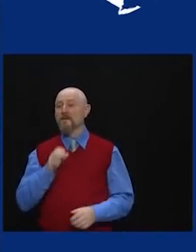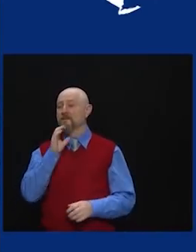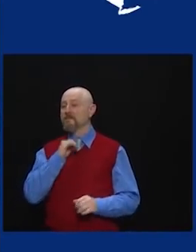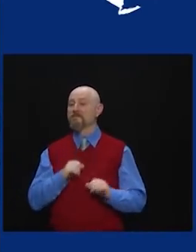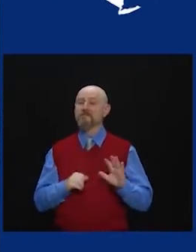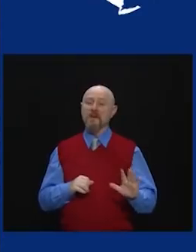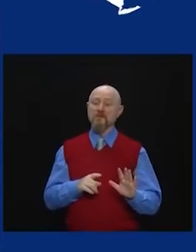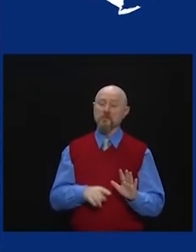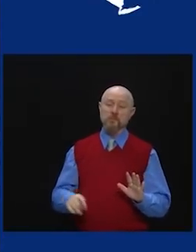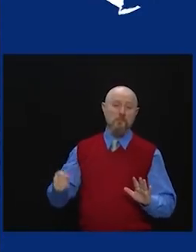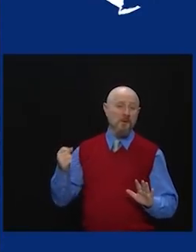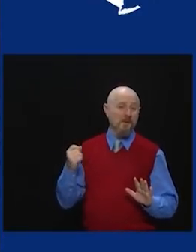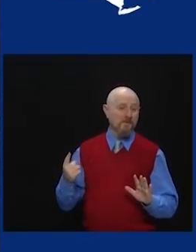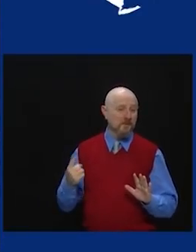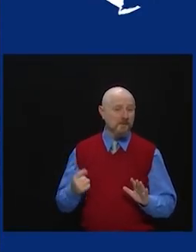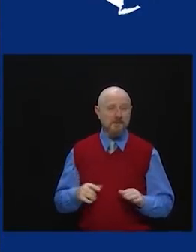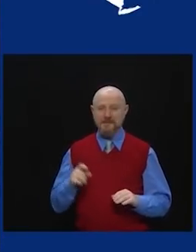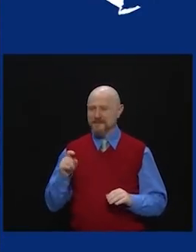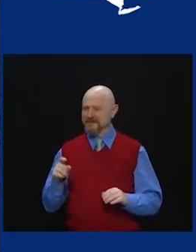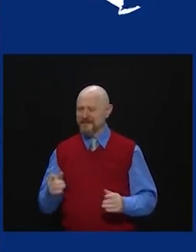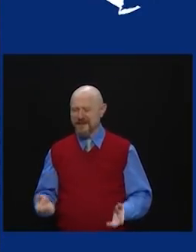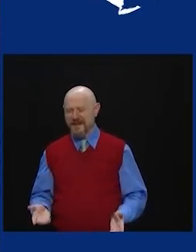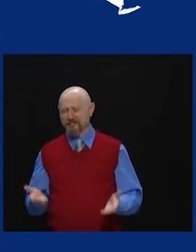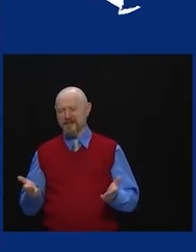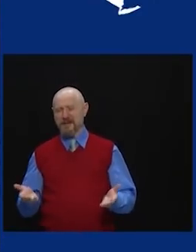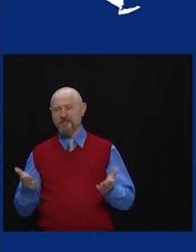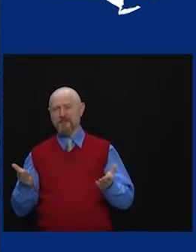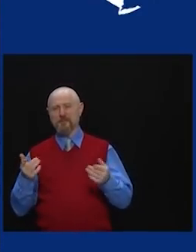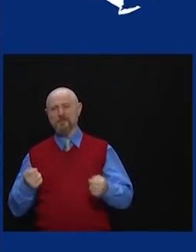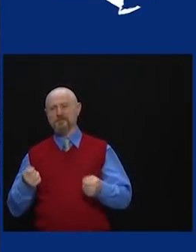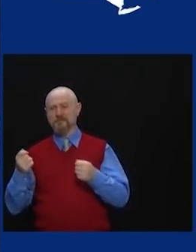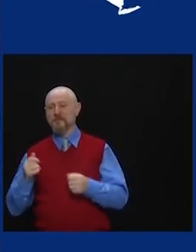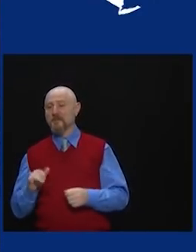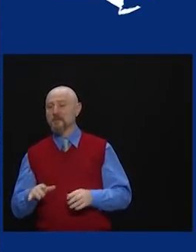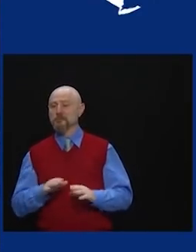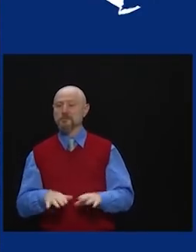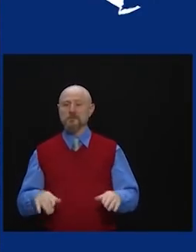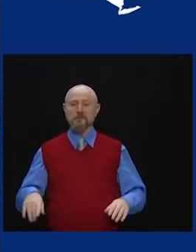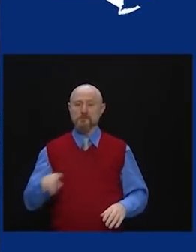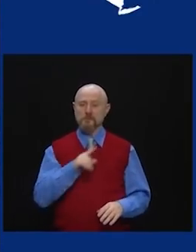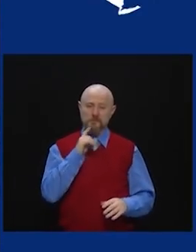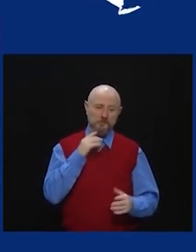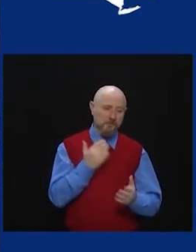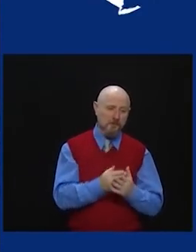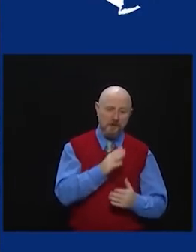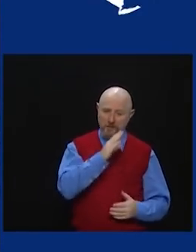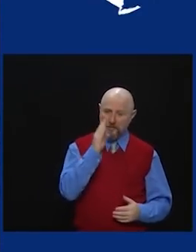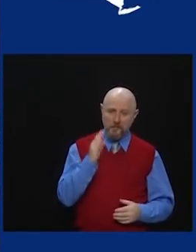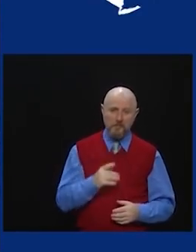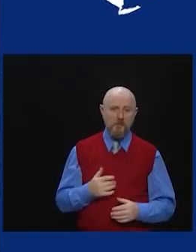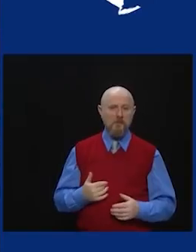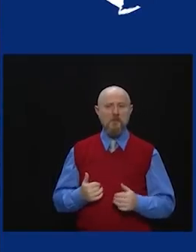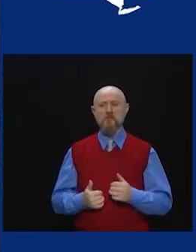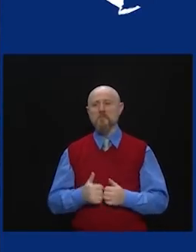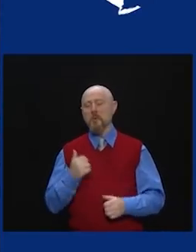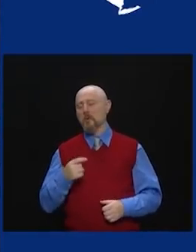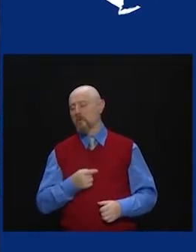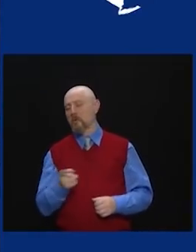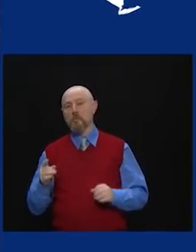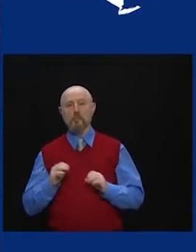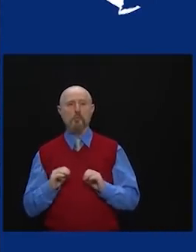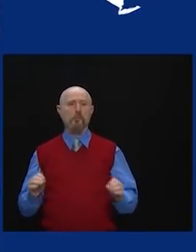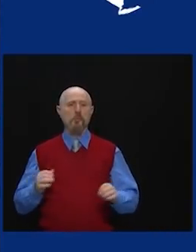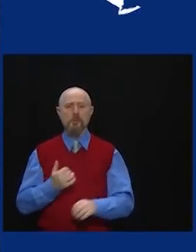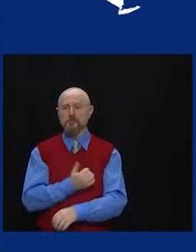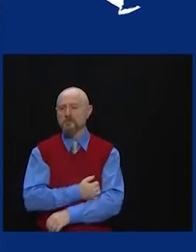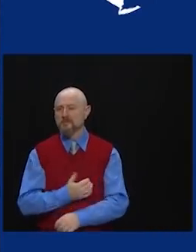ending up in the hospital are largely unvaccinated children. So the question about herd immunity really has